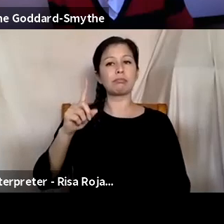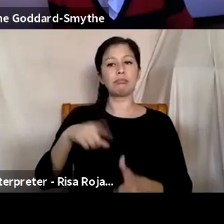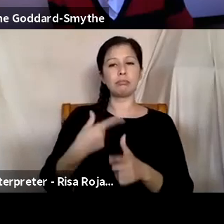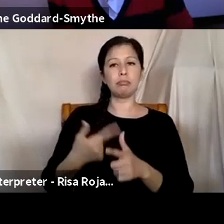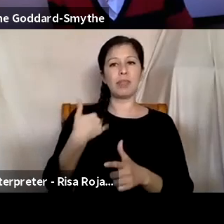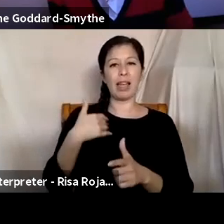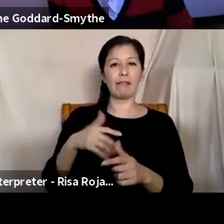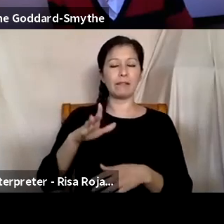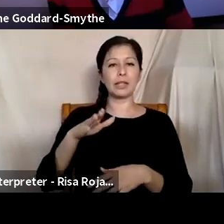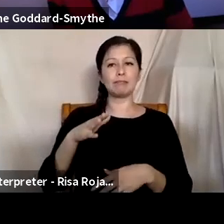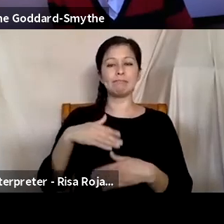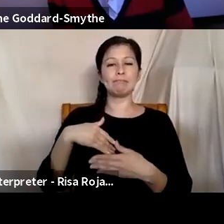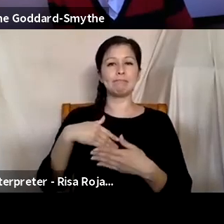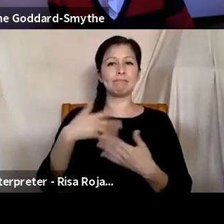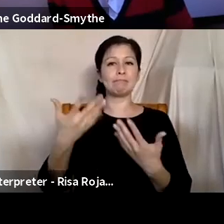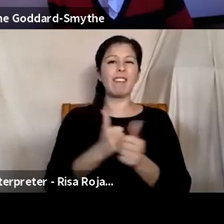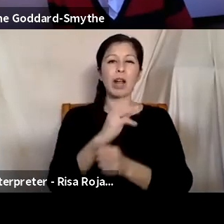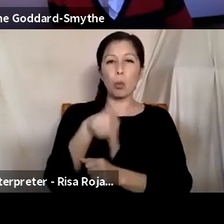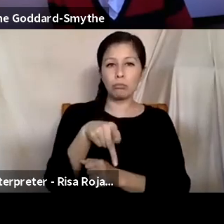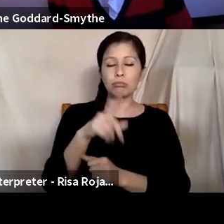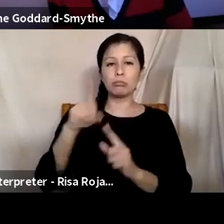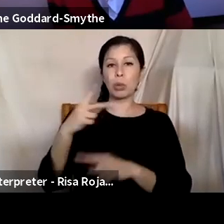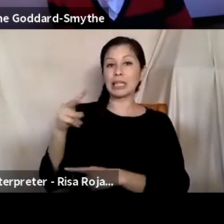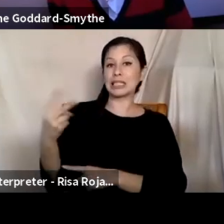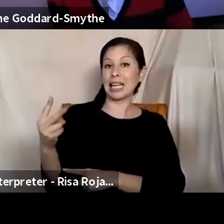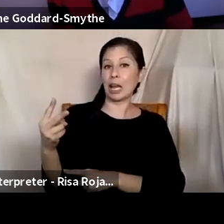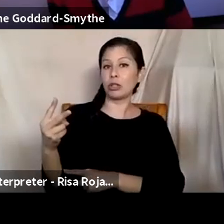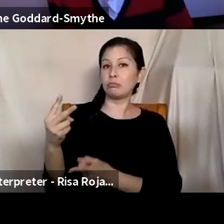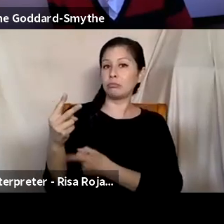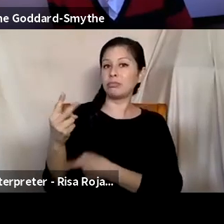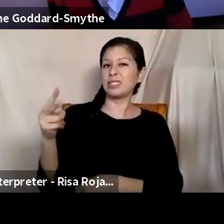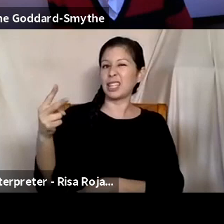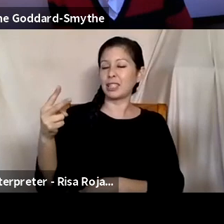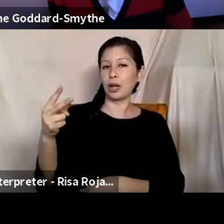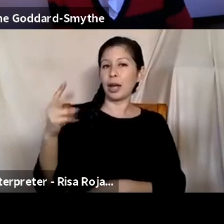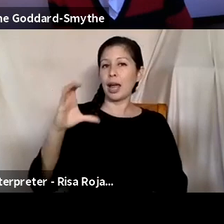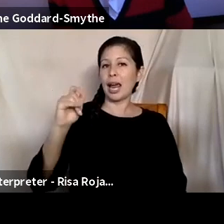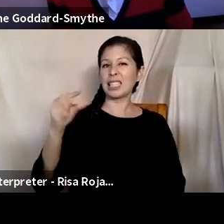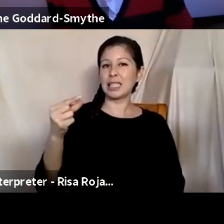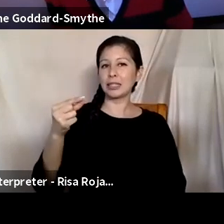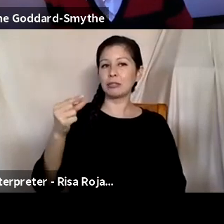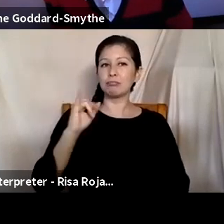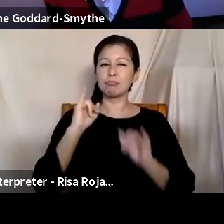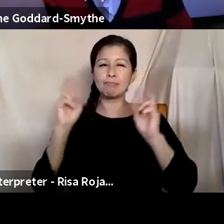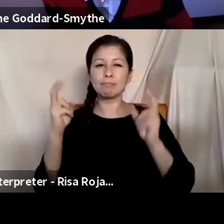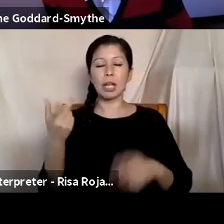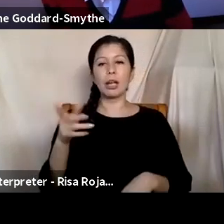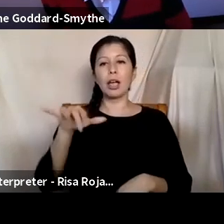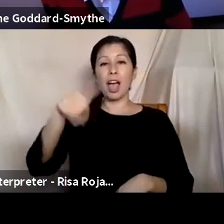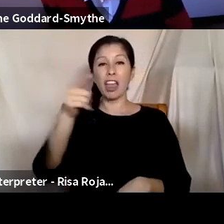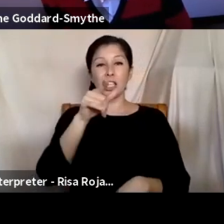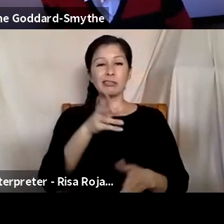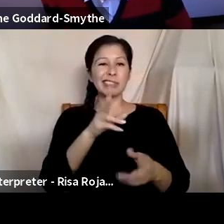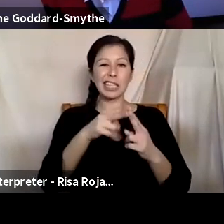a following up when we're doing a secondary casting of either Zoom